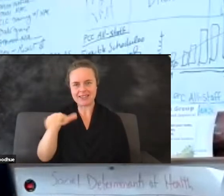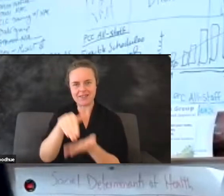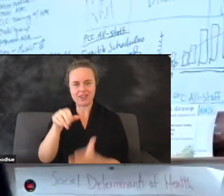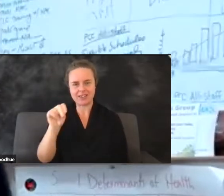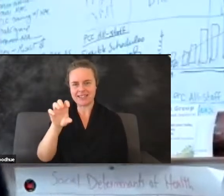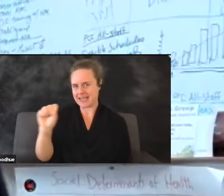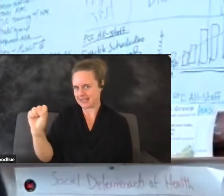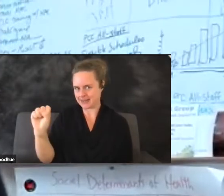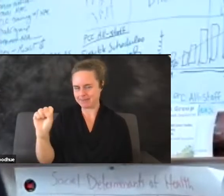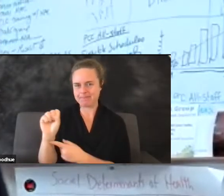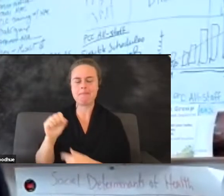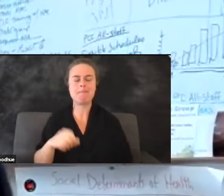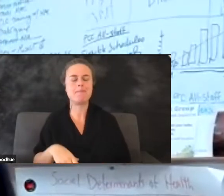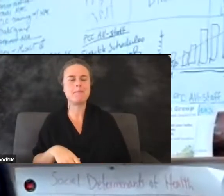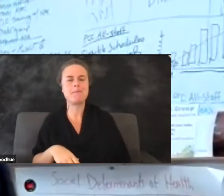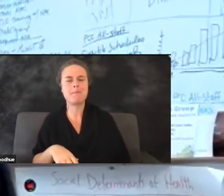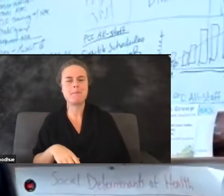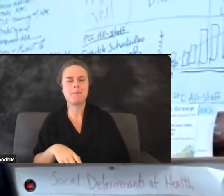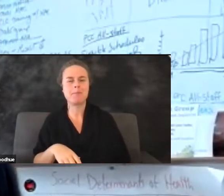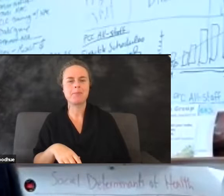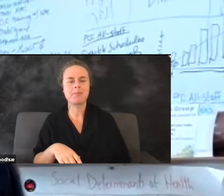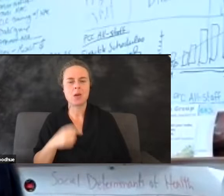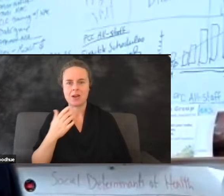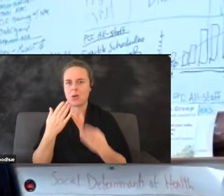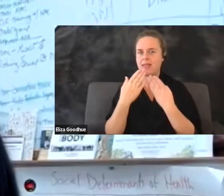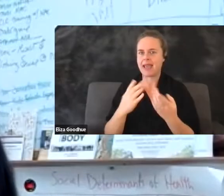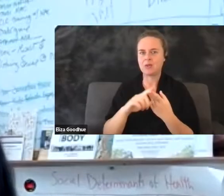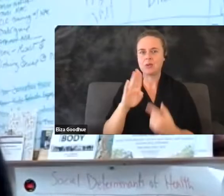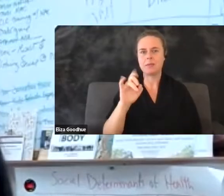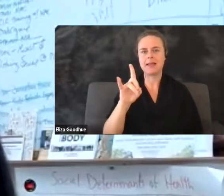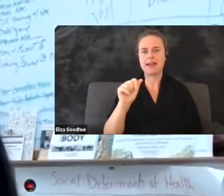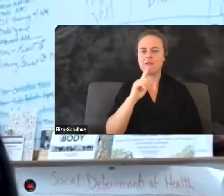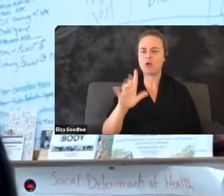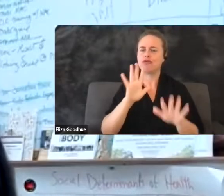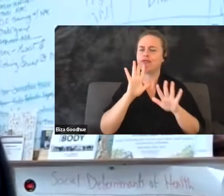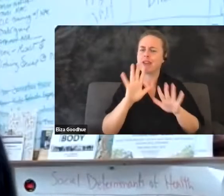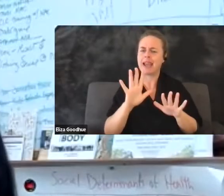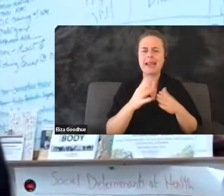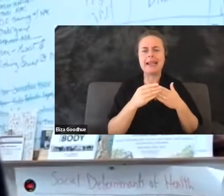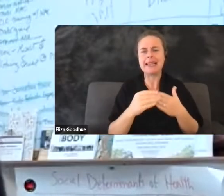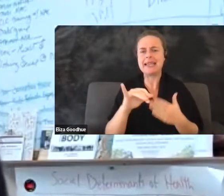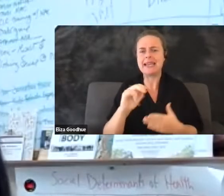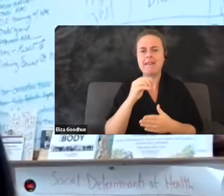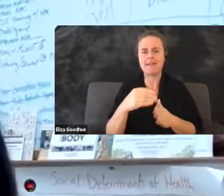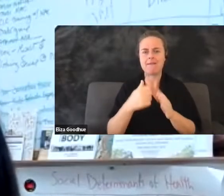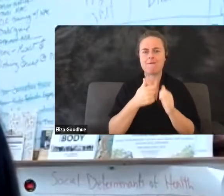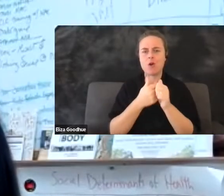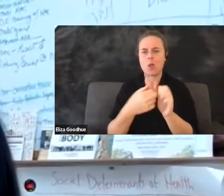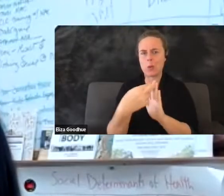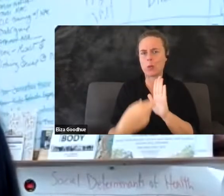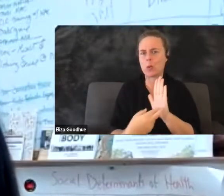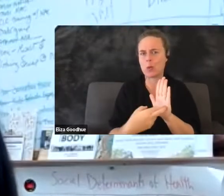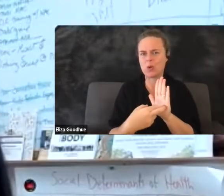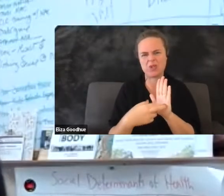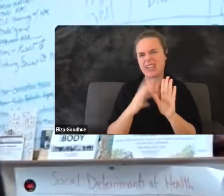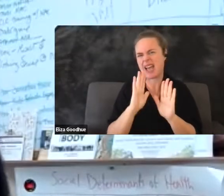Support Services. So I want to thank Belinda for a great lead-in and for following the rules, because I probably